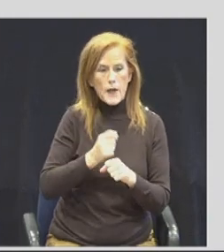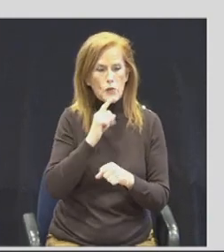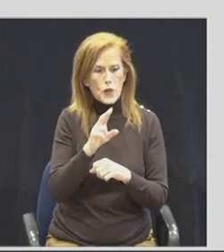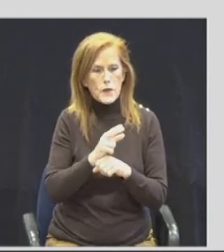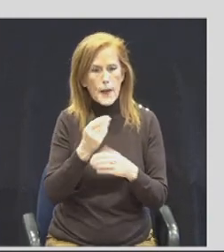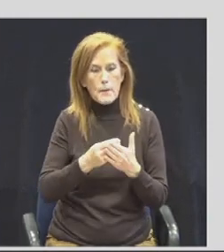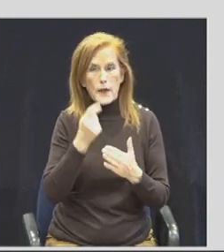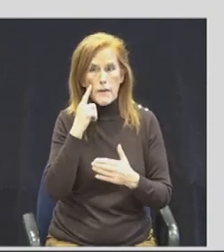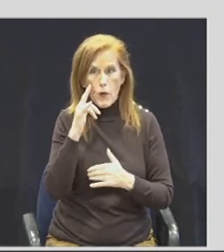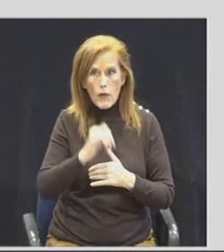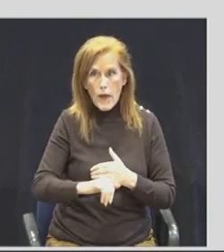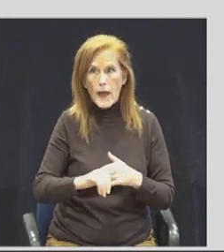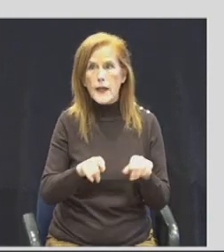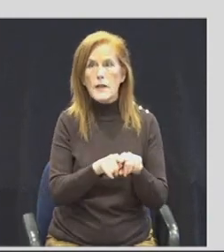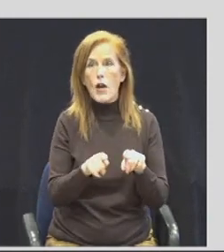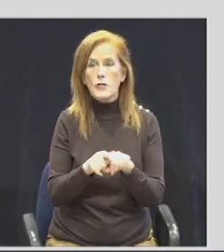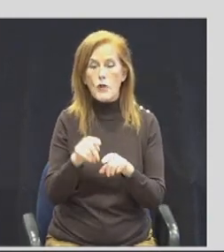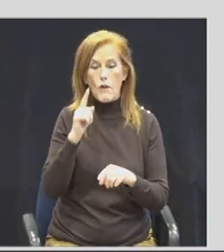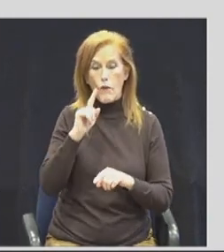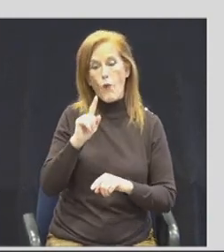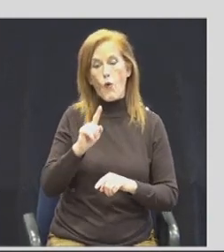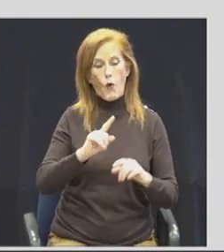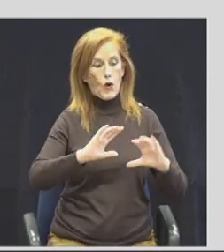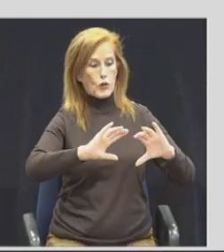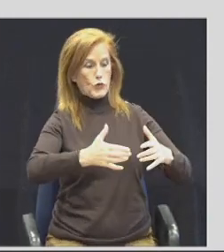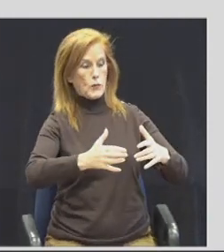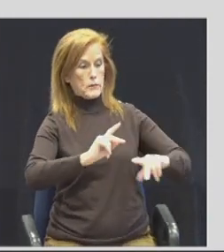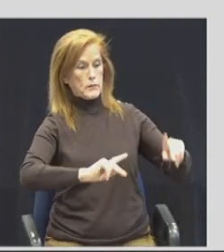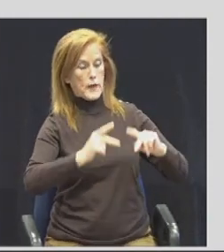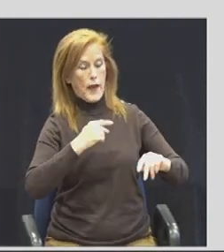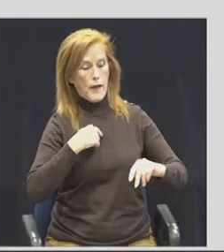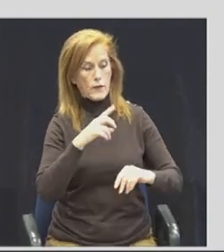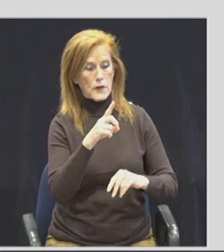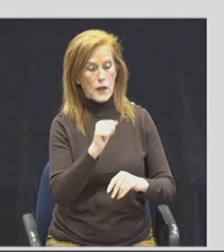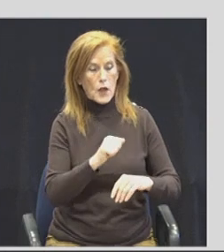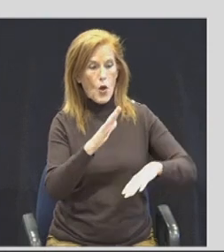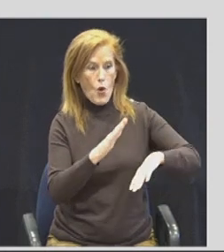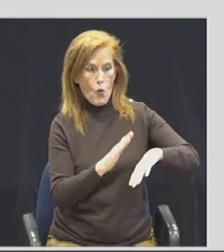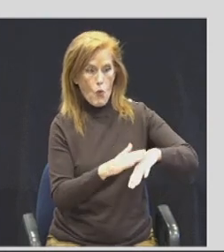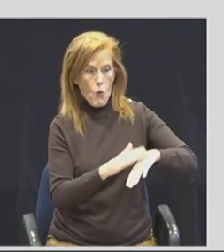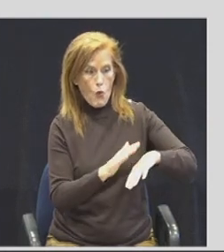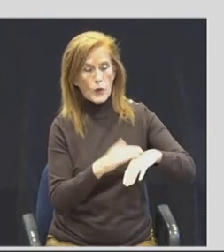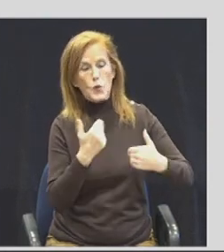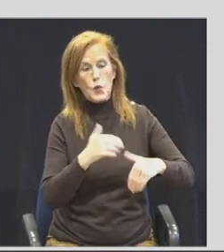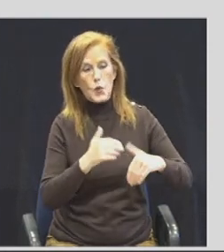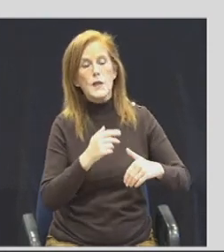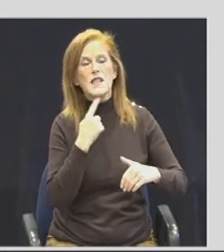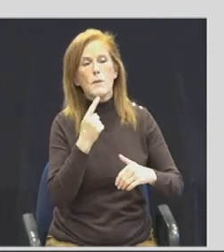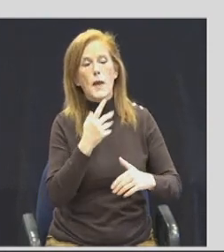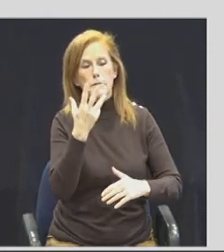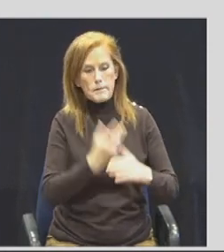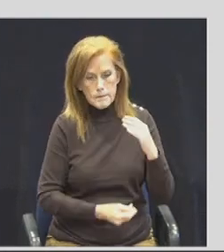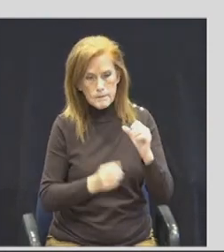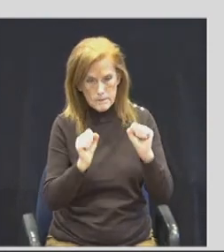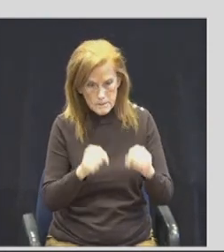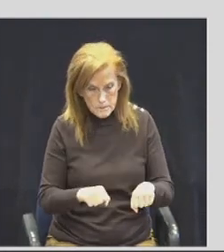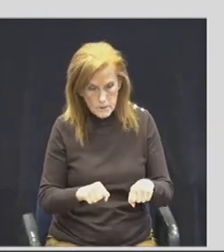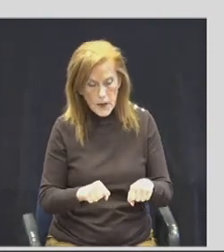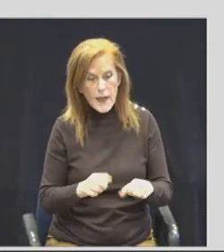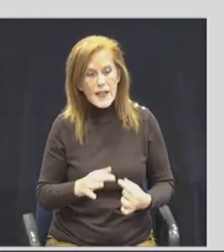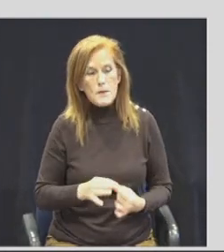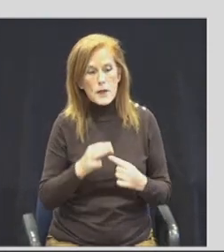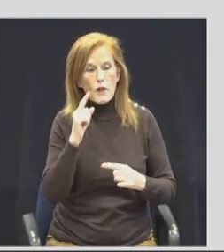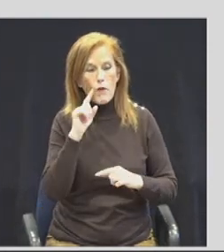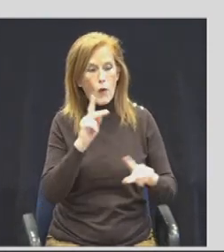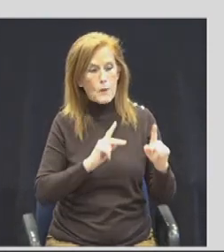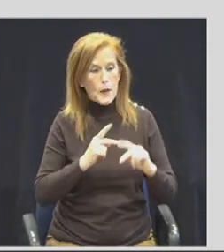that experience disability, obviously, emergency public information and warning is something that can be a gap when you're dealing with people who might be visually